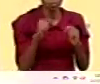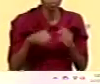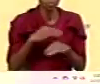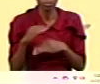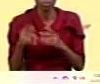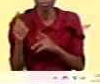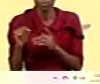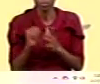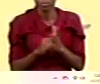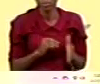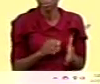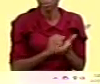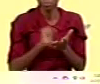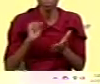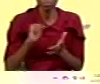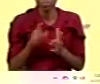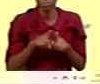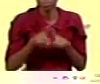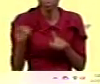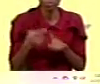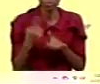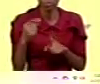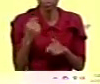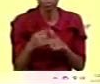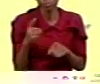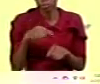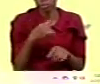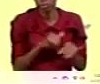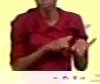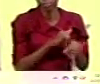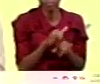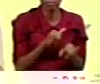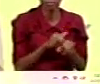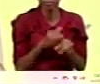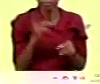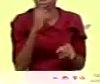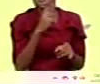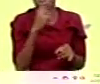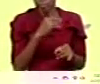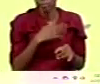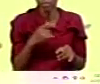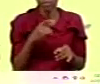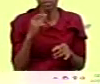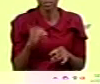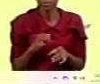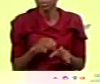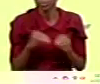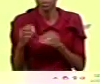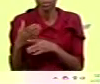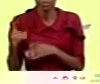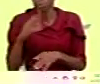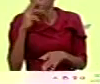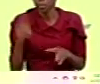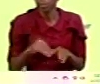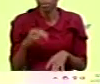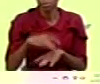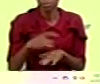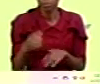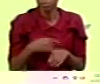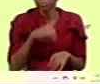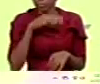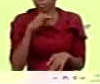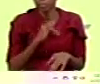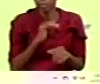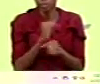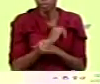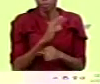like dross. Therefore I love thy testimonies. My flesh trembled for fear of thee, and am afraid of thy judgment. I have done judgment